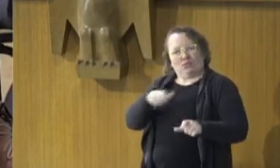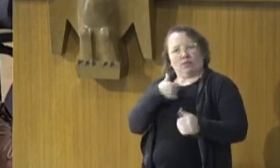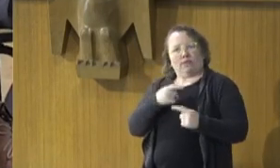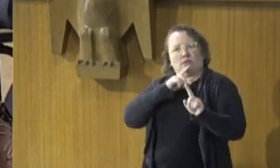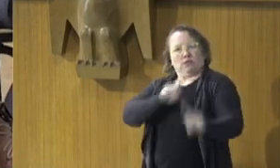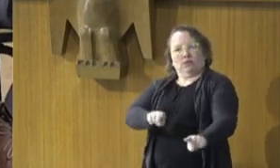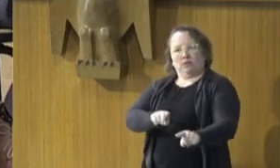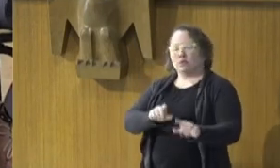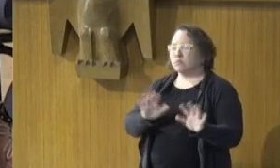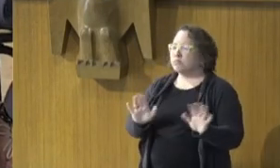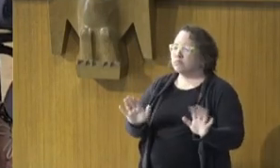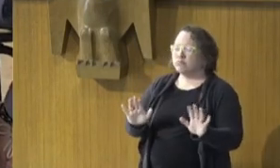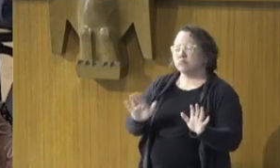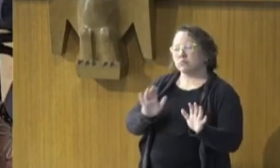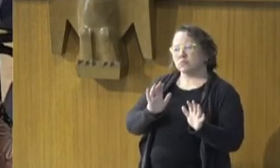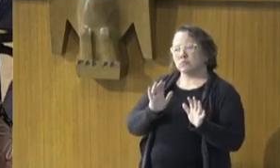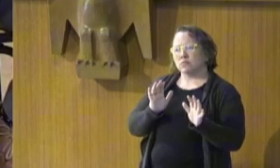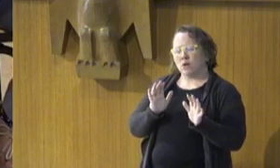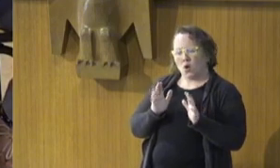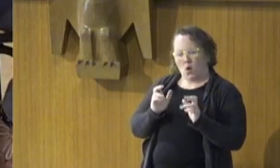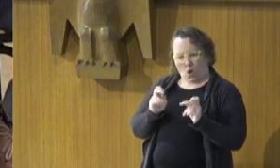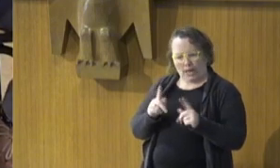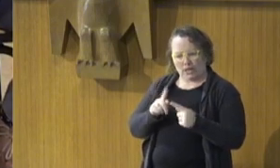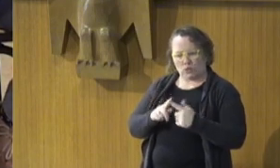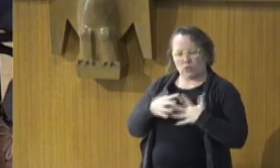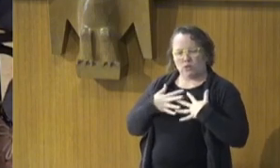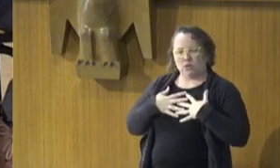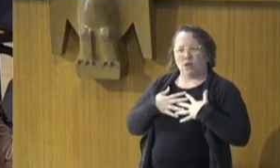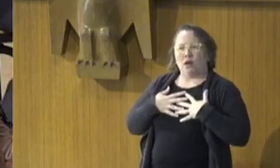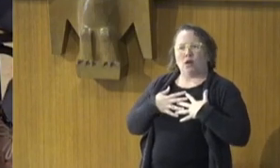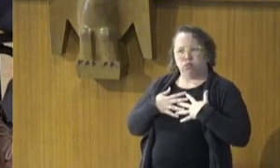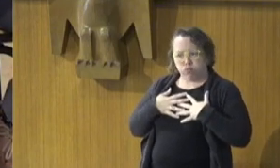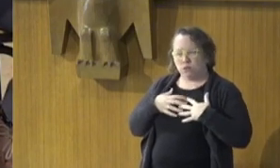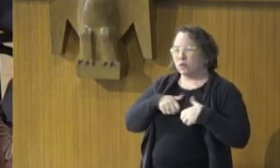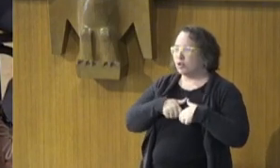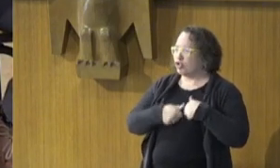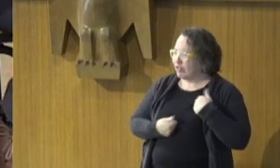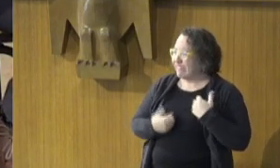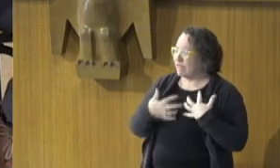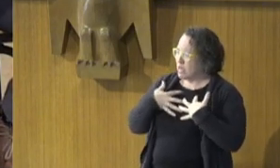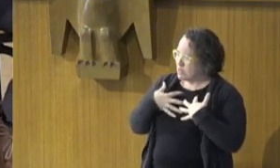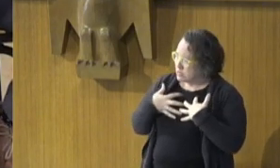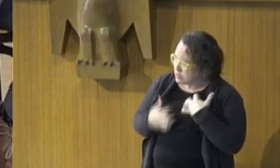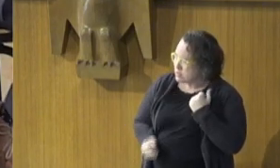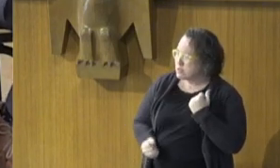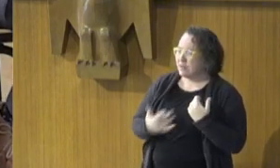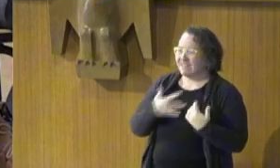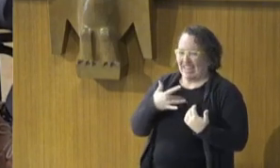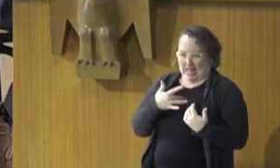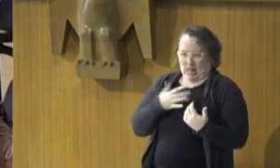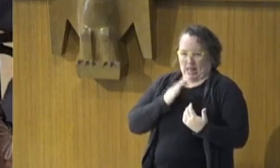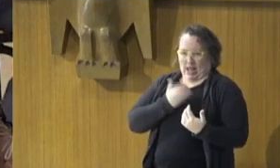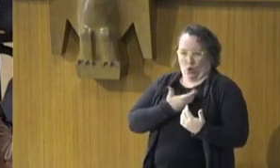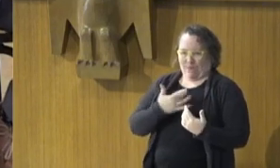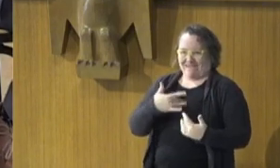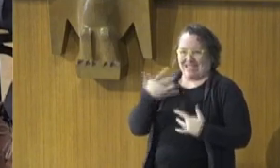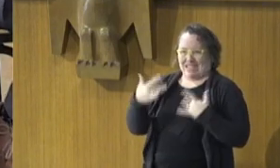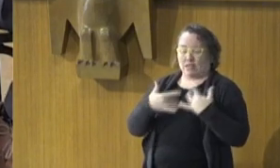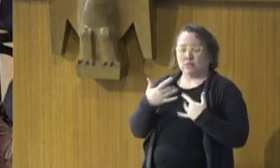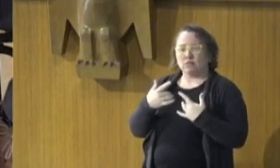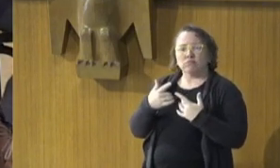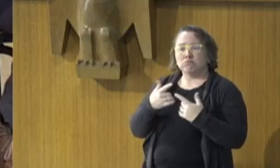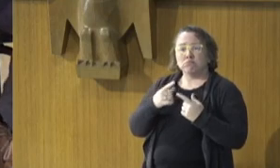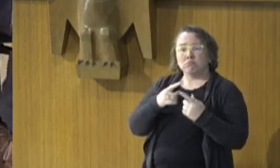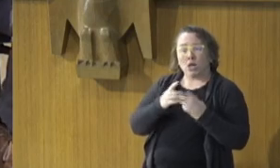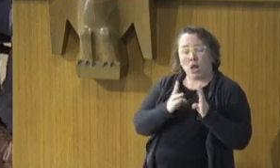time. That it's okay to sit in grief or anger and feel what we're feeling however